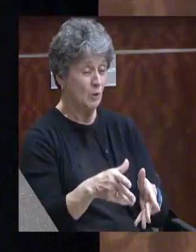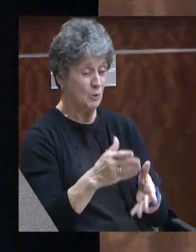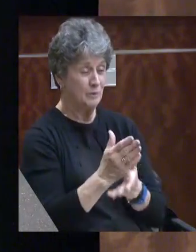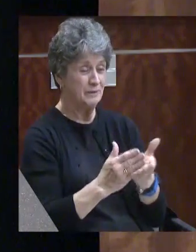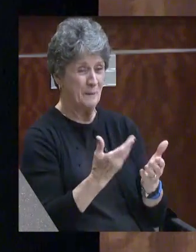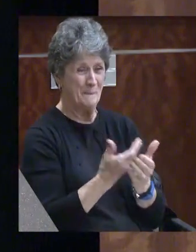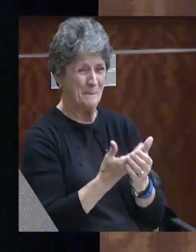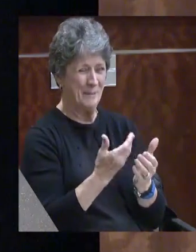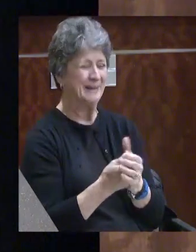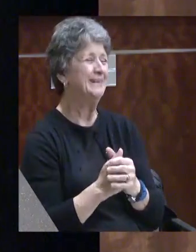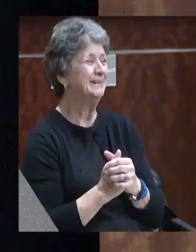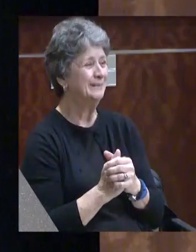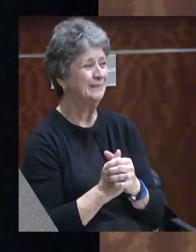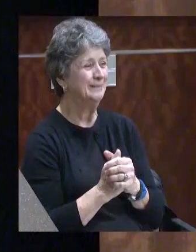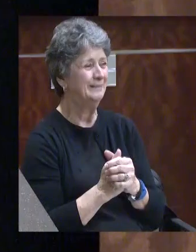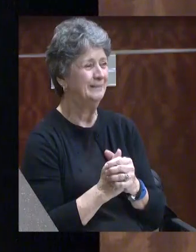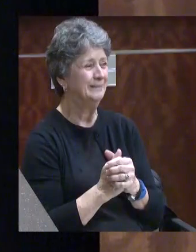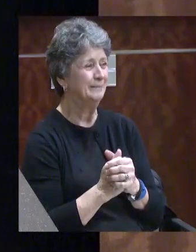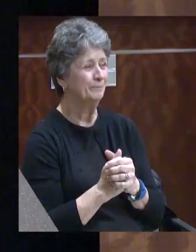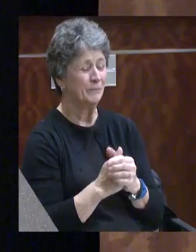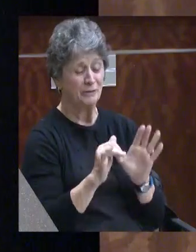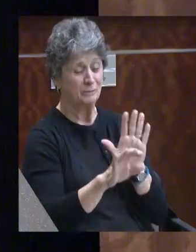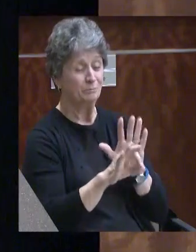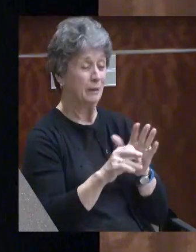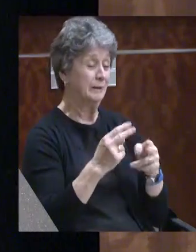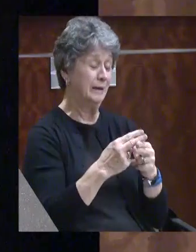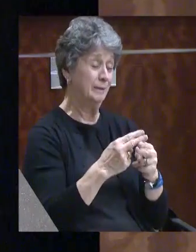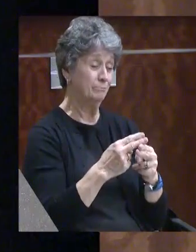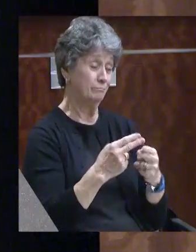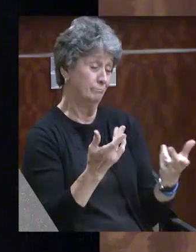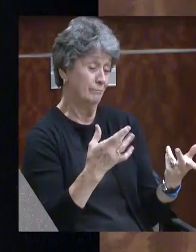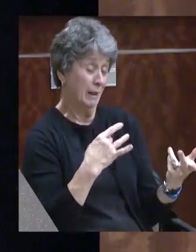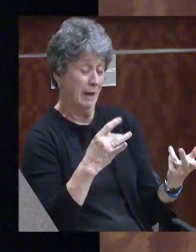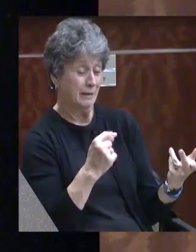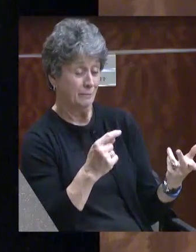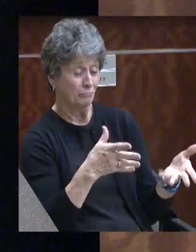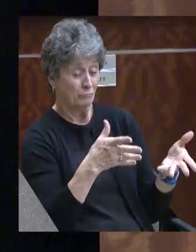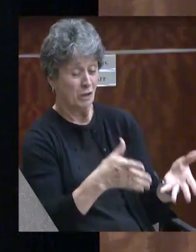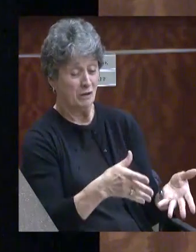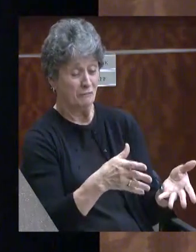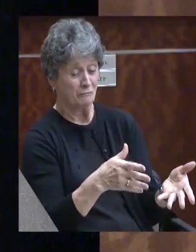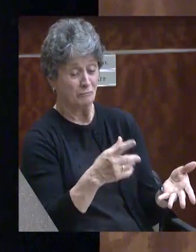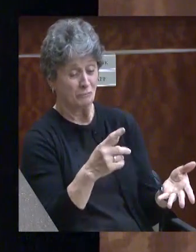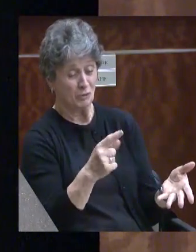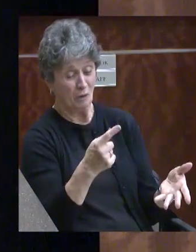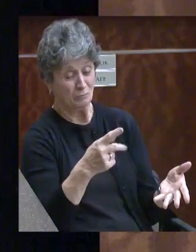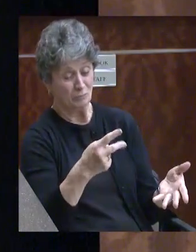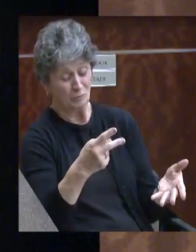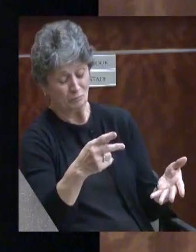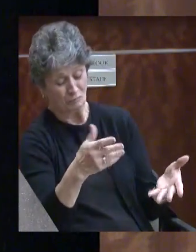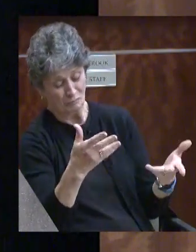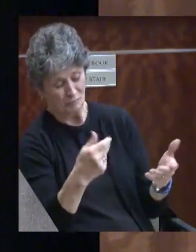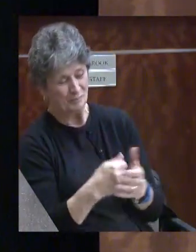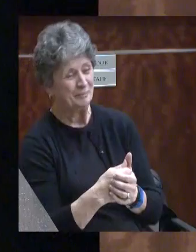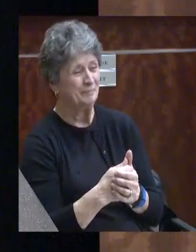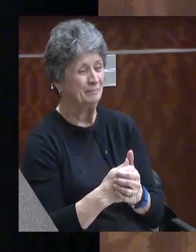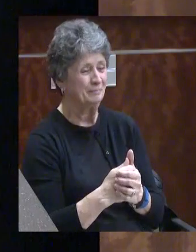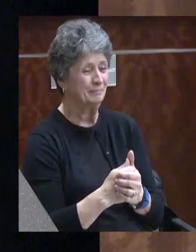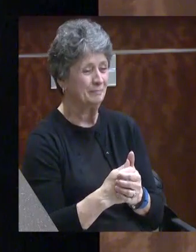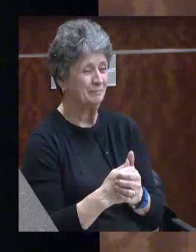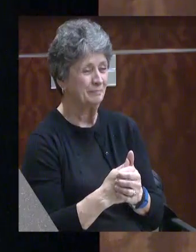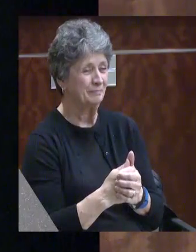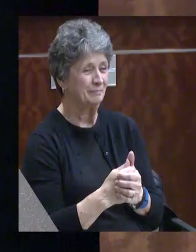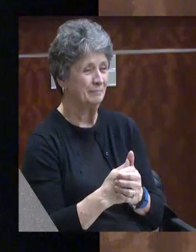picking horses. I just pick a name and looks good. I drop a dollar or two, but didn't even do too good of that.